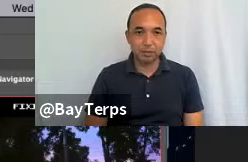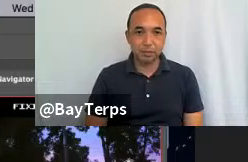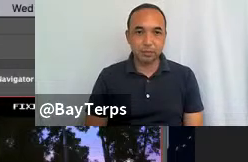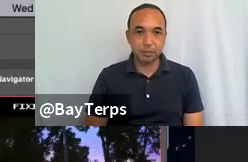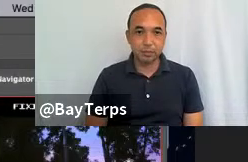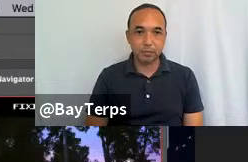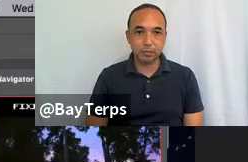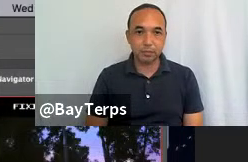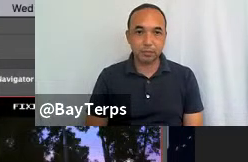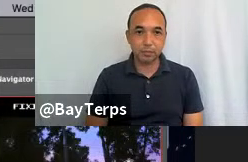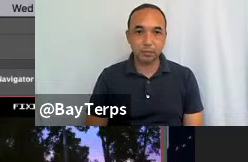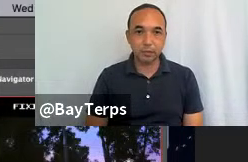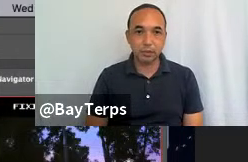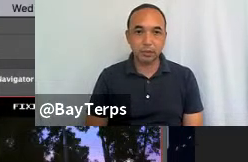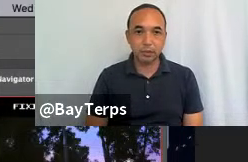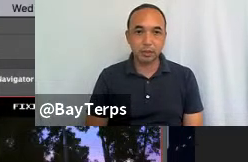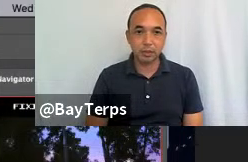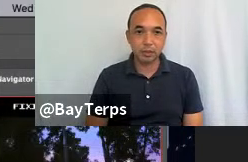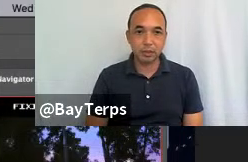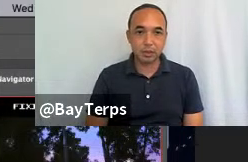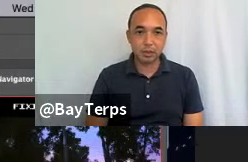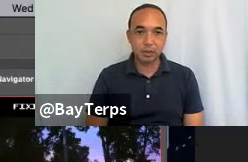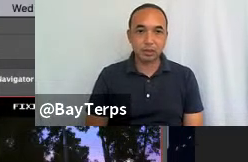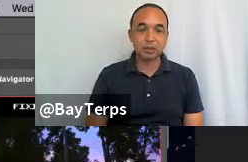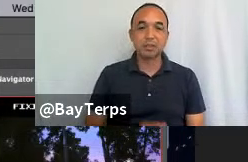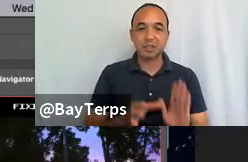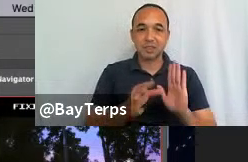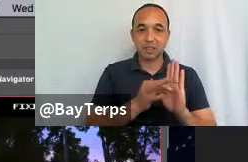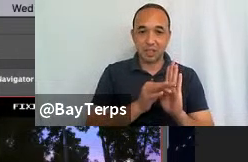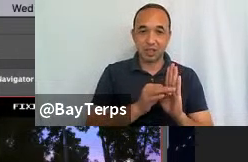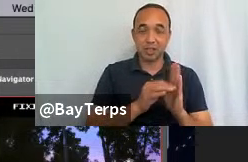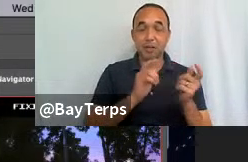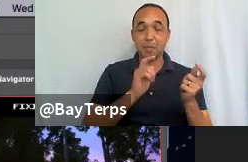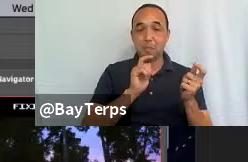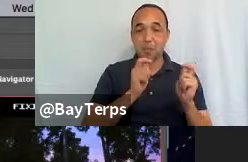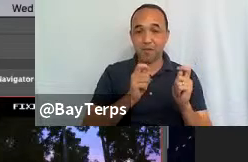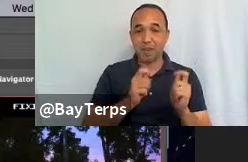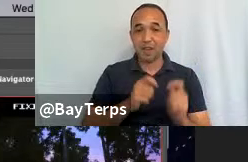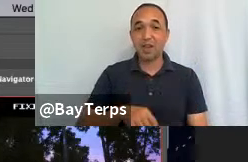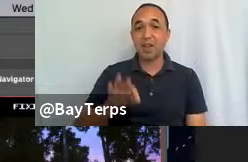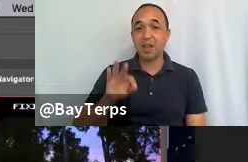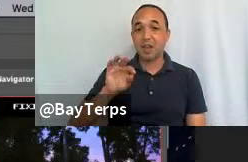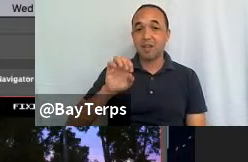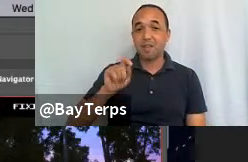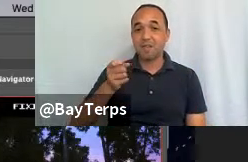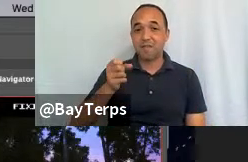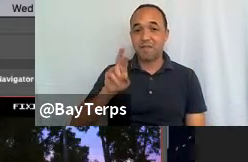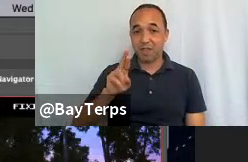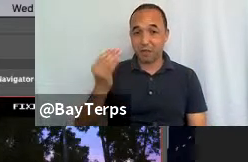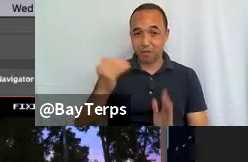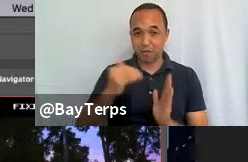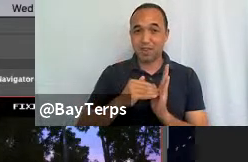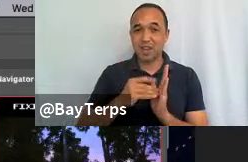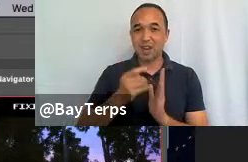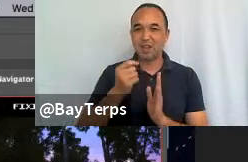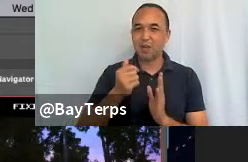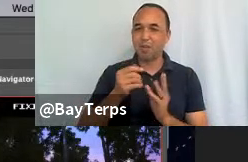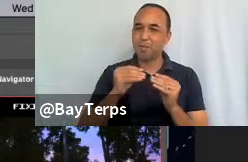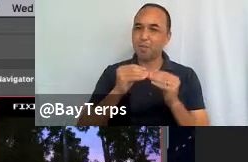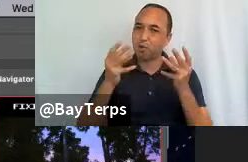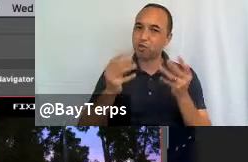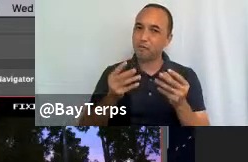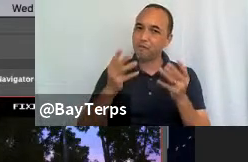And then I'm going to do select, modify, feather again to give it a little bit of a softer